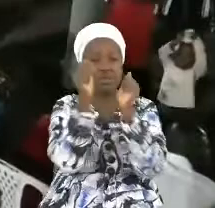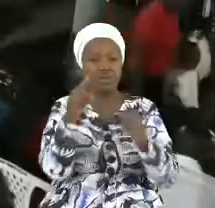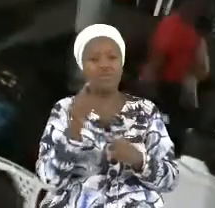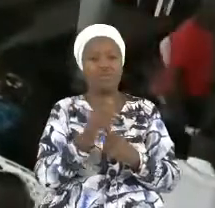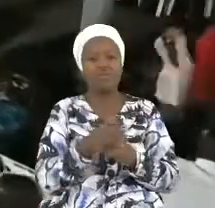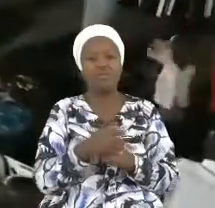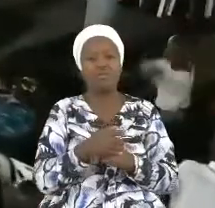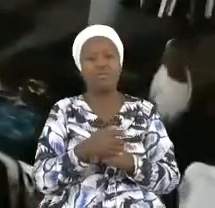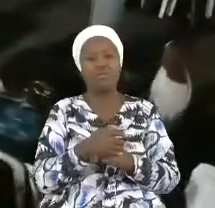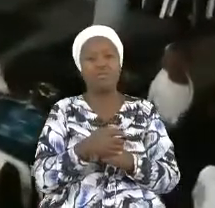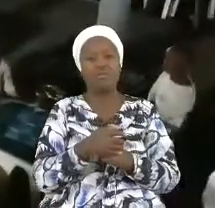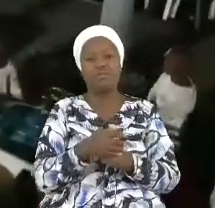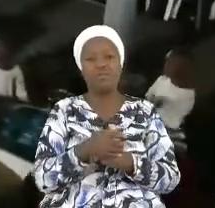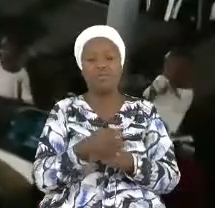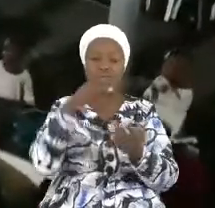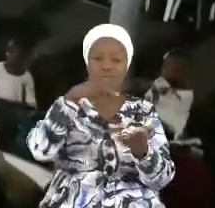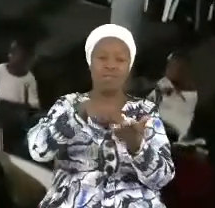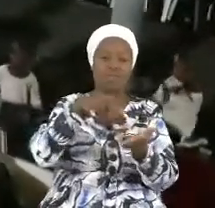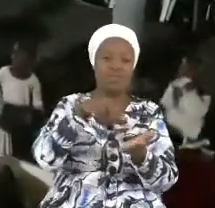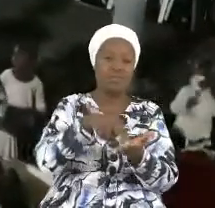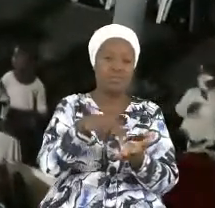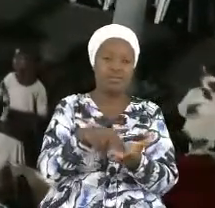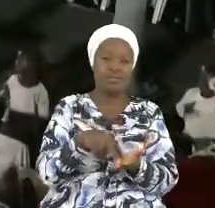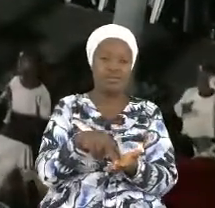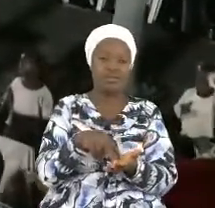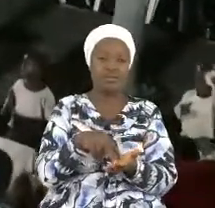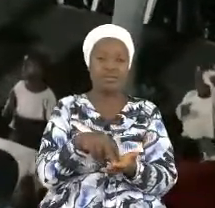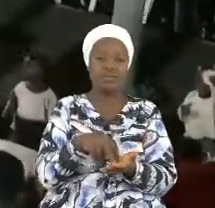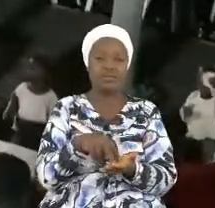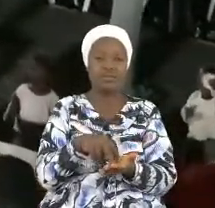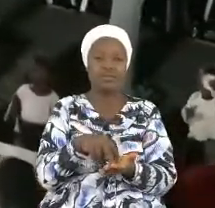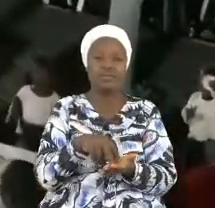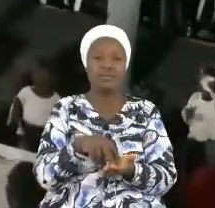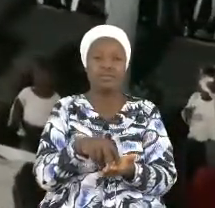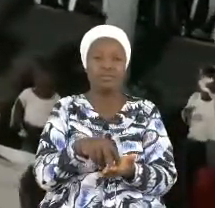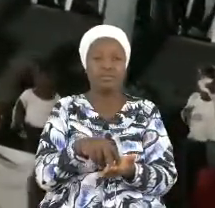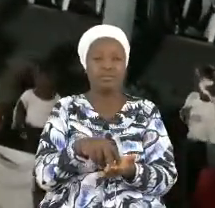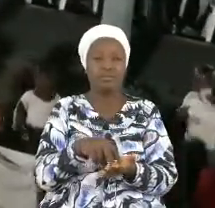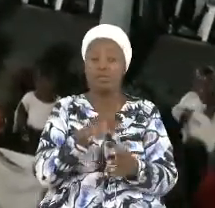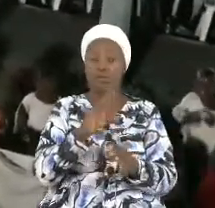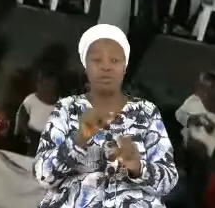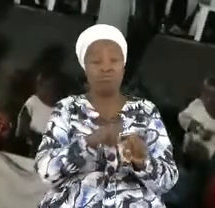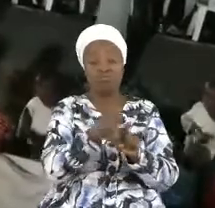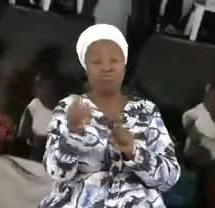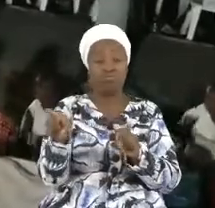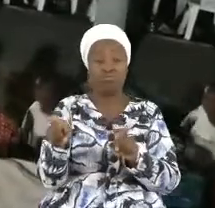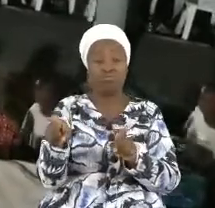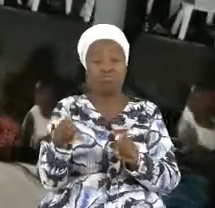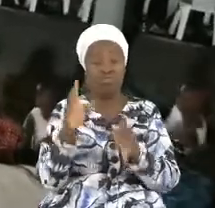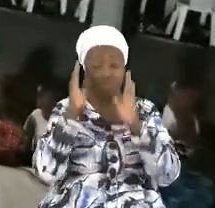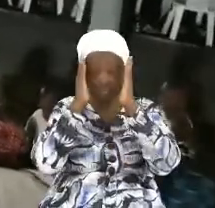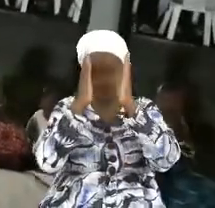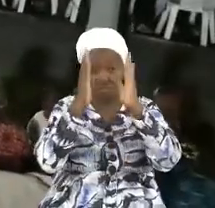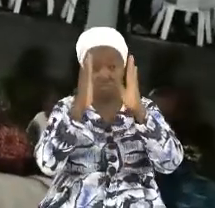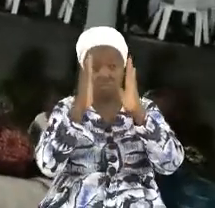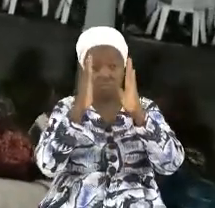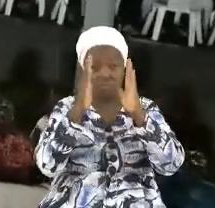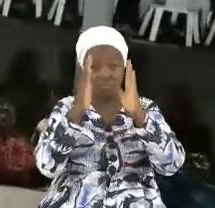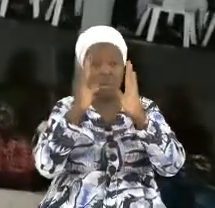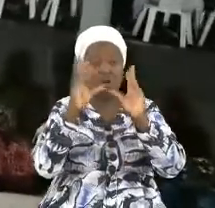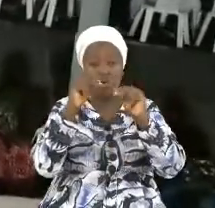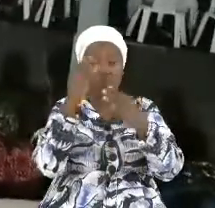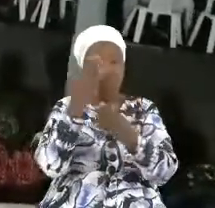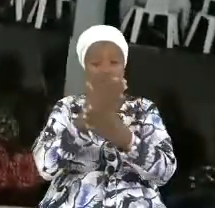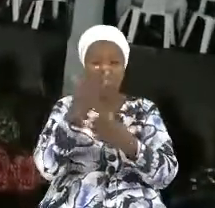Get up there. No distraction. Get up there. No disturbance. Get up